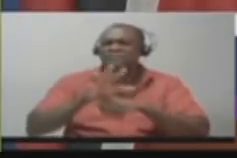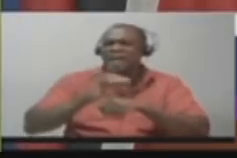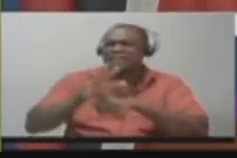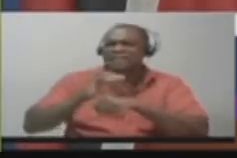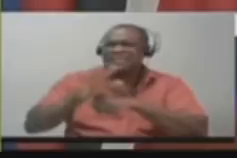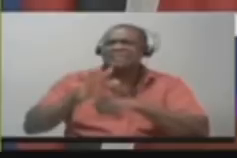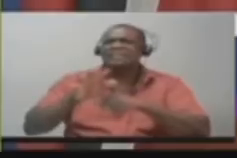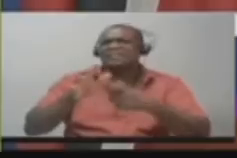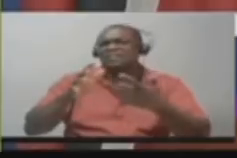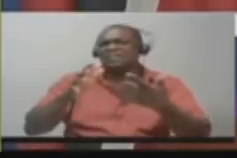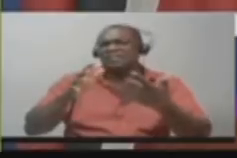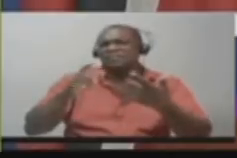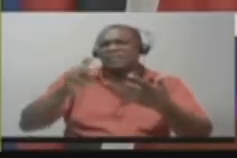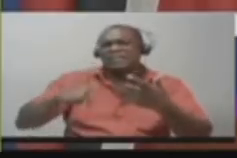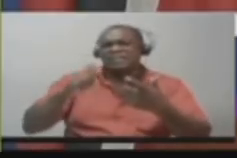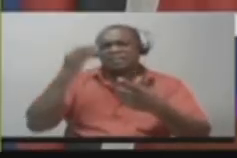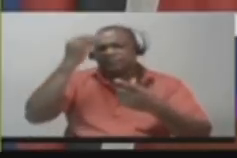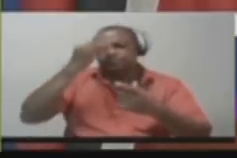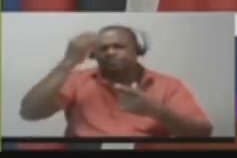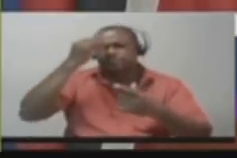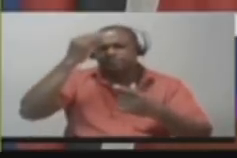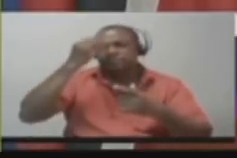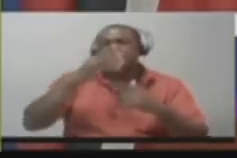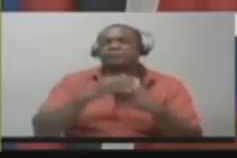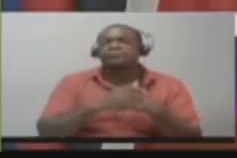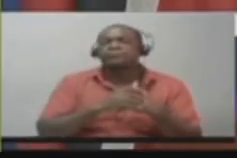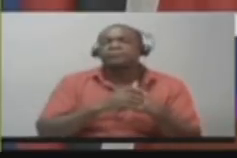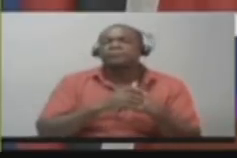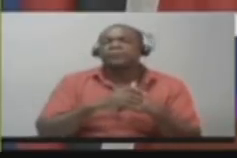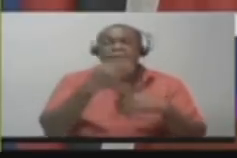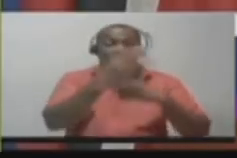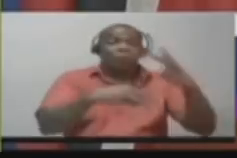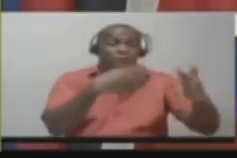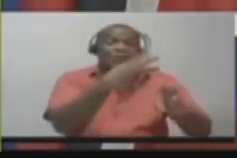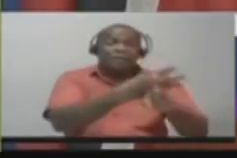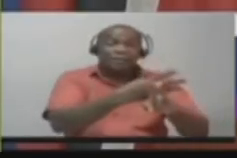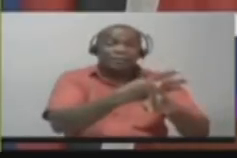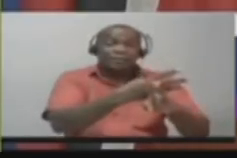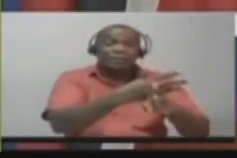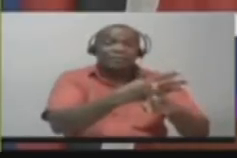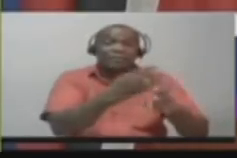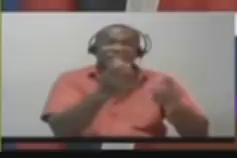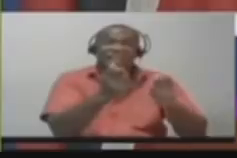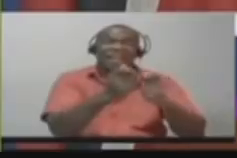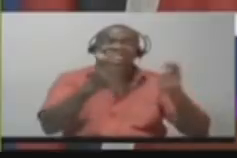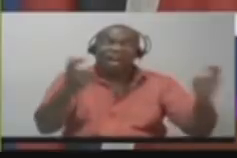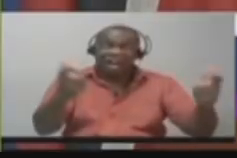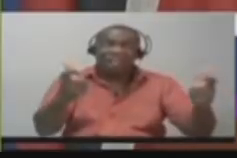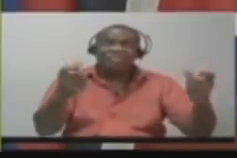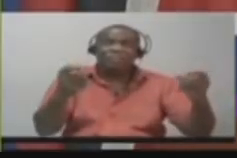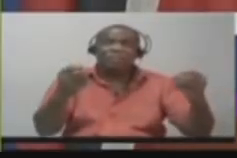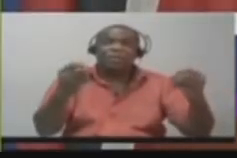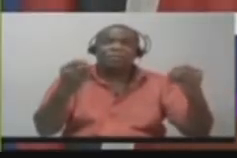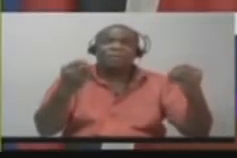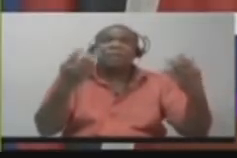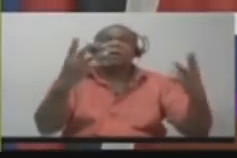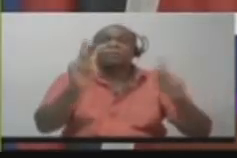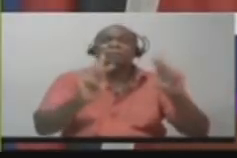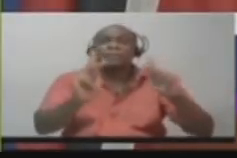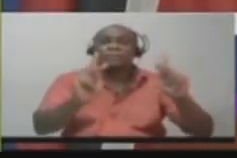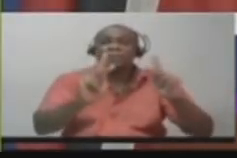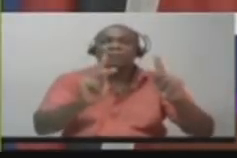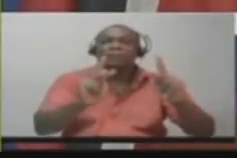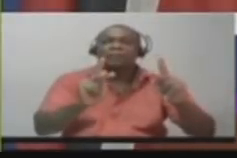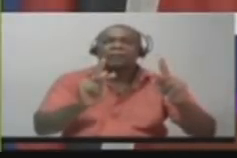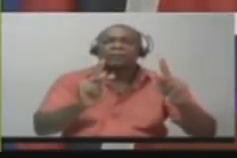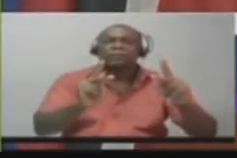country or in the world. When you do it in the world, you tend to get, because it's such large numbers, you tend to get an averaging out of different